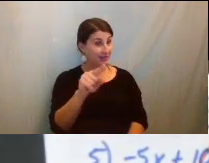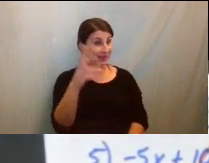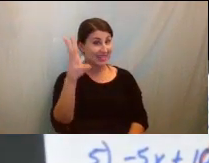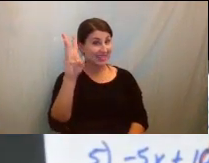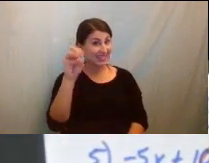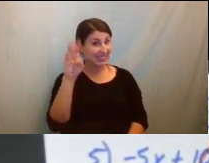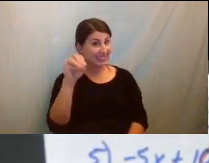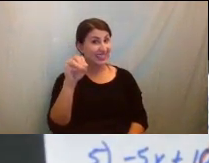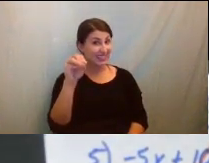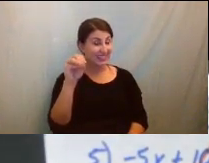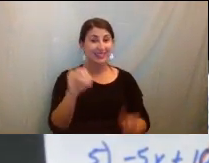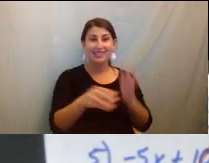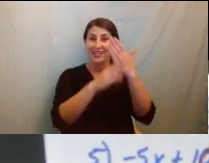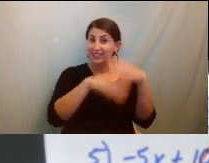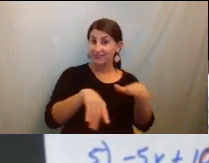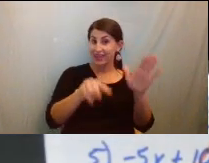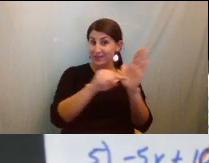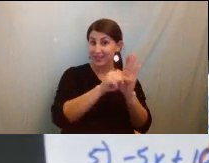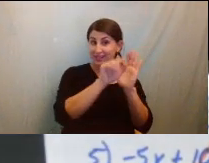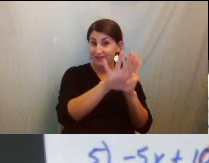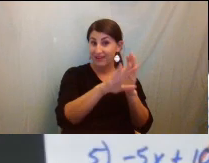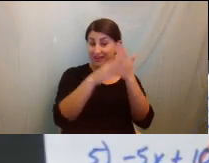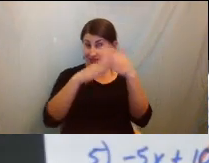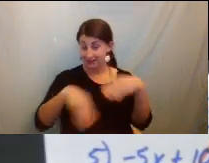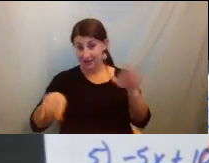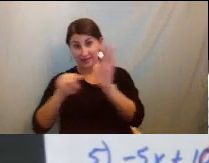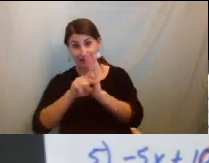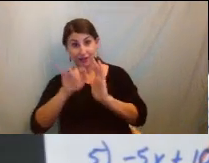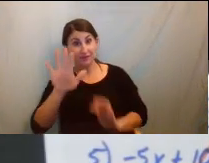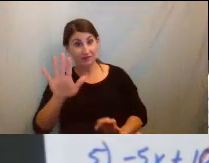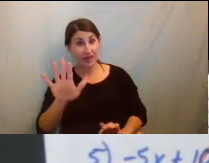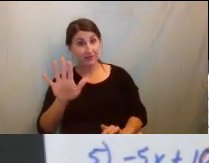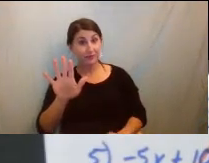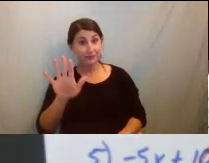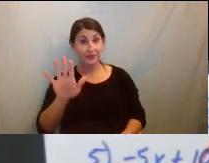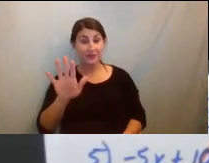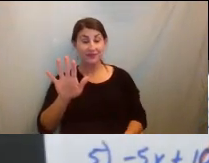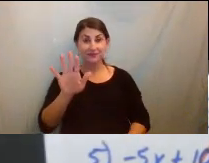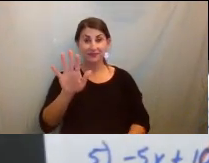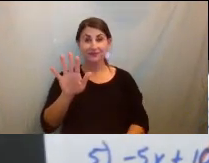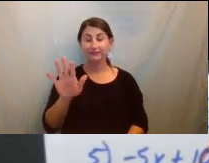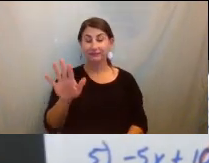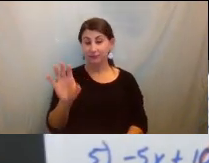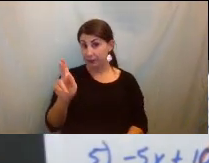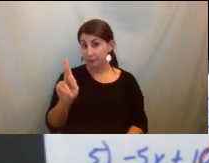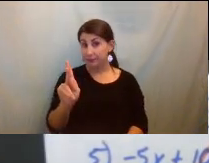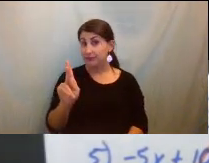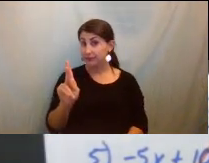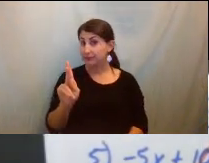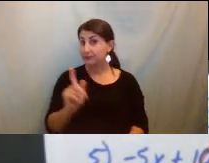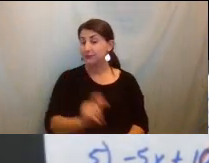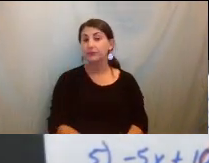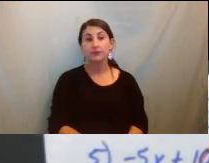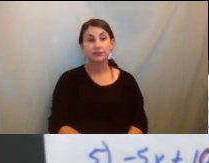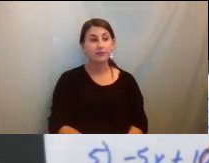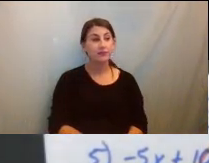negative 60. Divide by negative 5, divide by negative 5. All